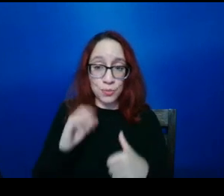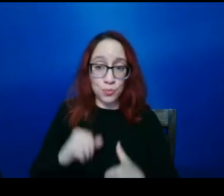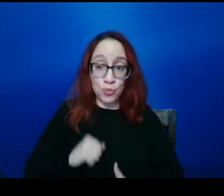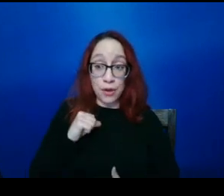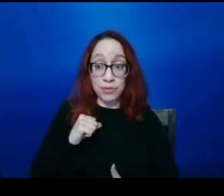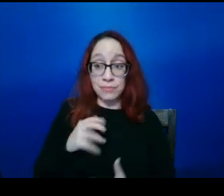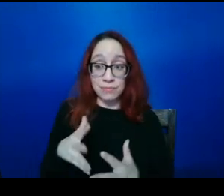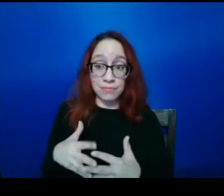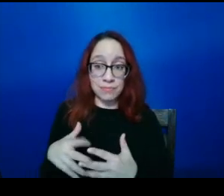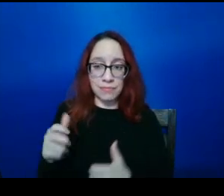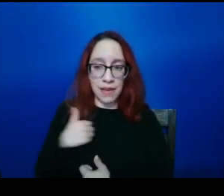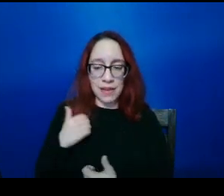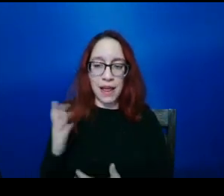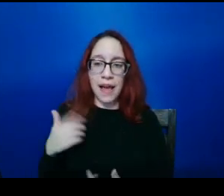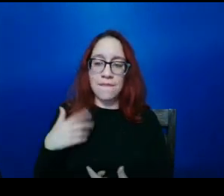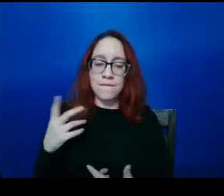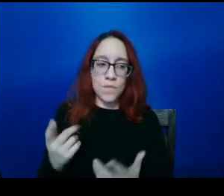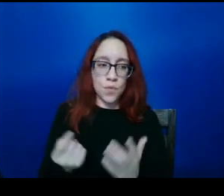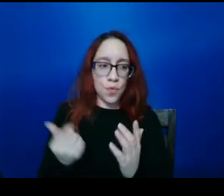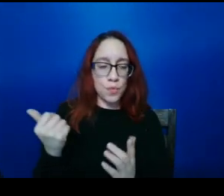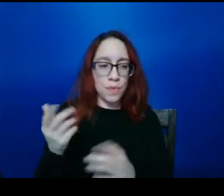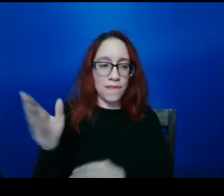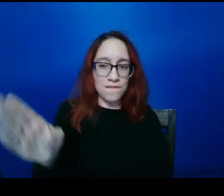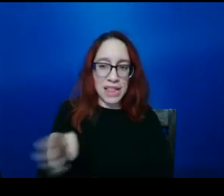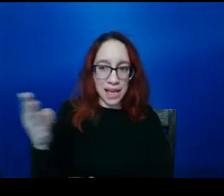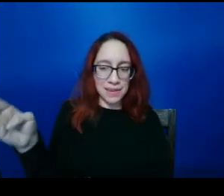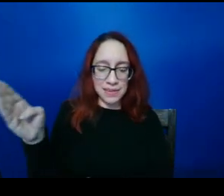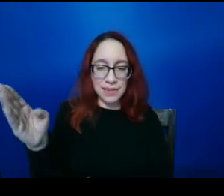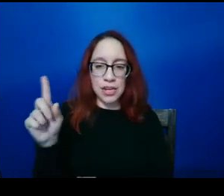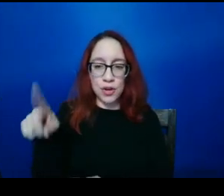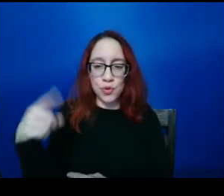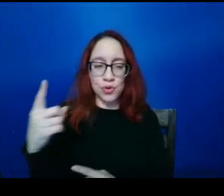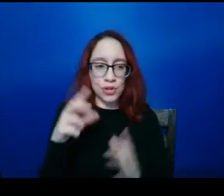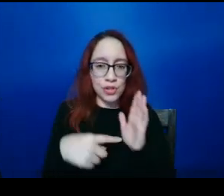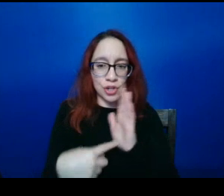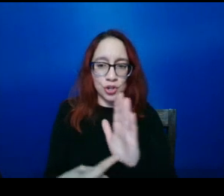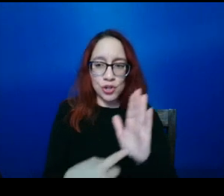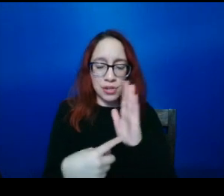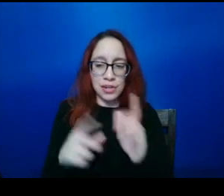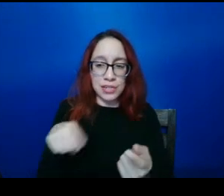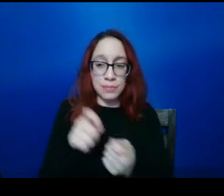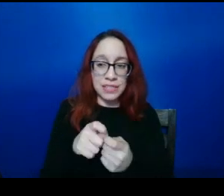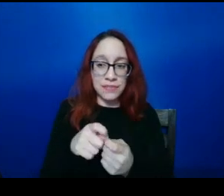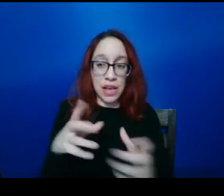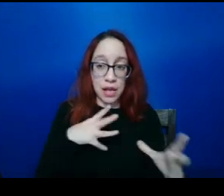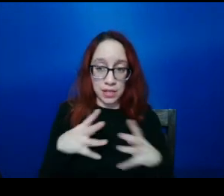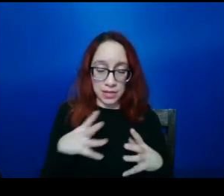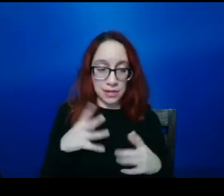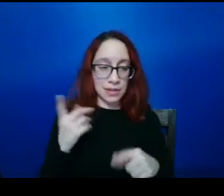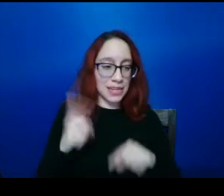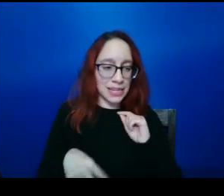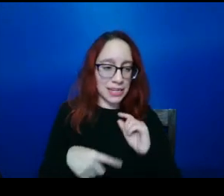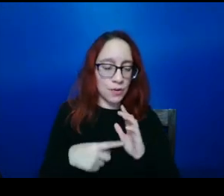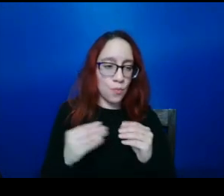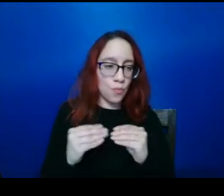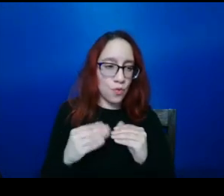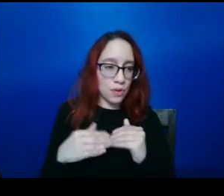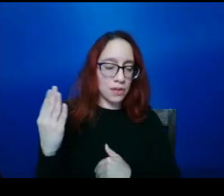American has to have a removable flag and can only display it on a specific holiday. It cannot be more